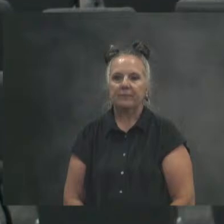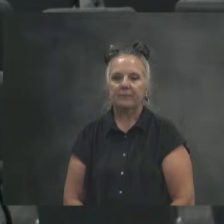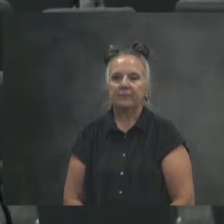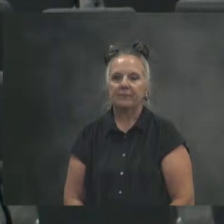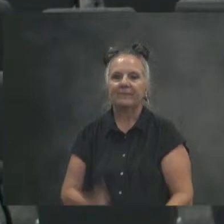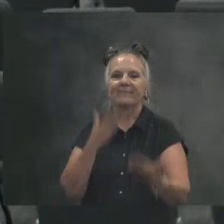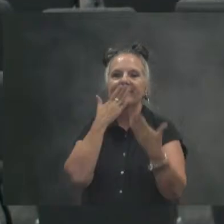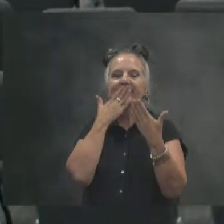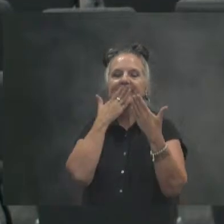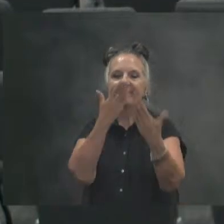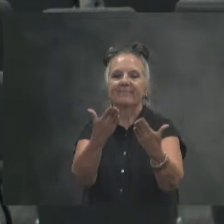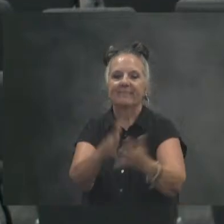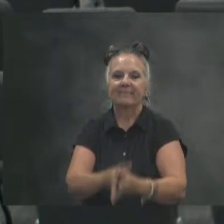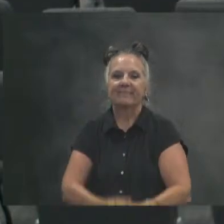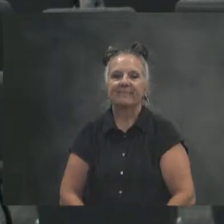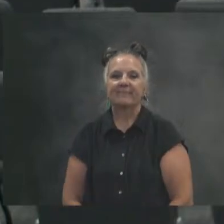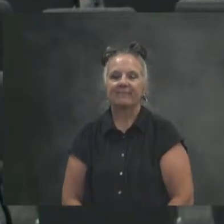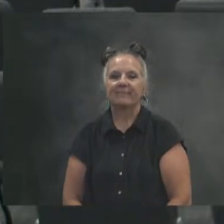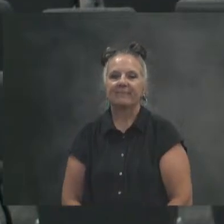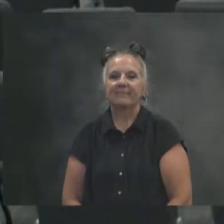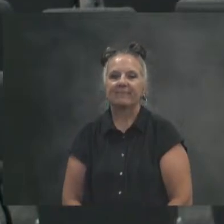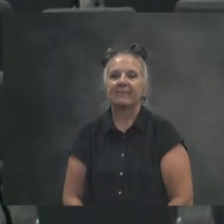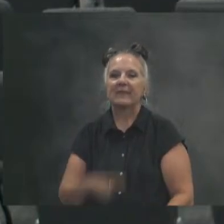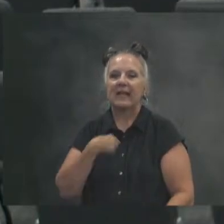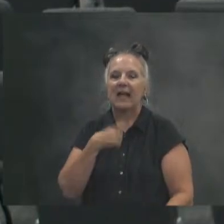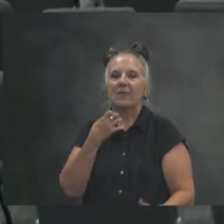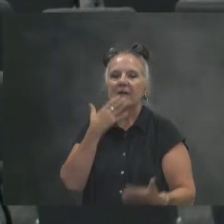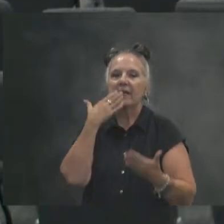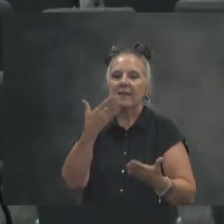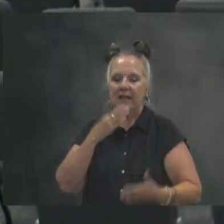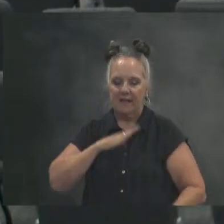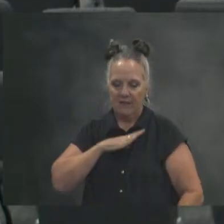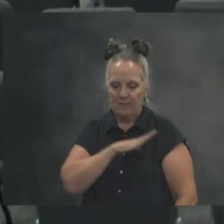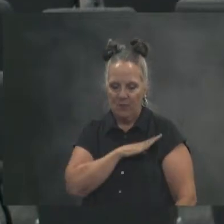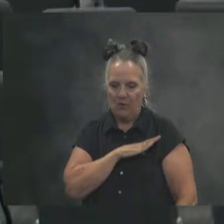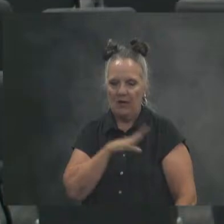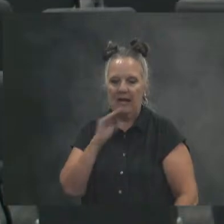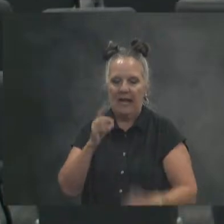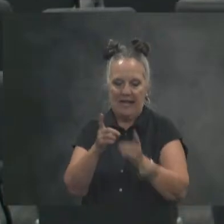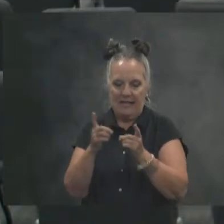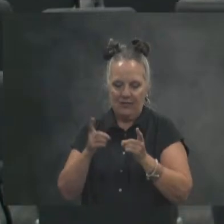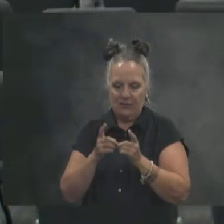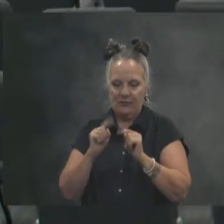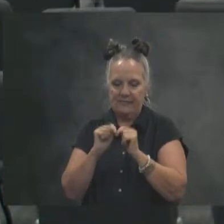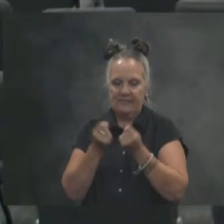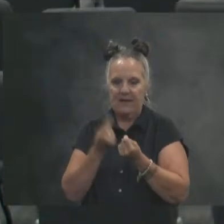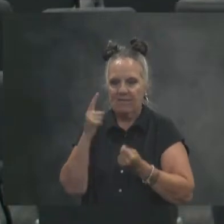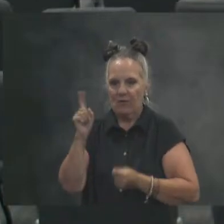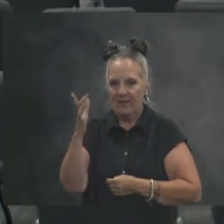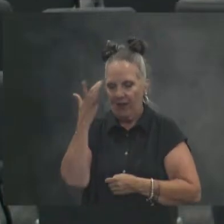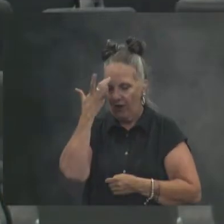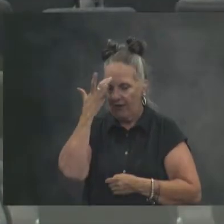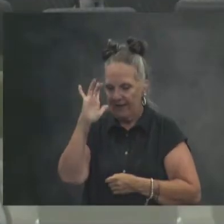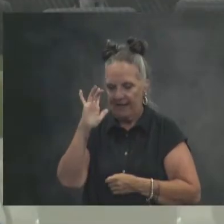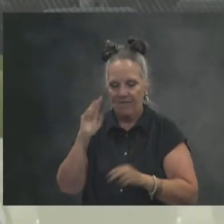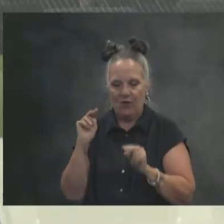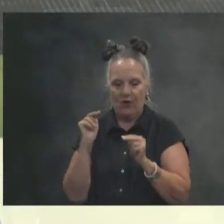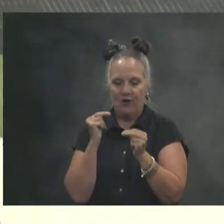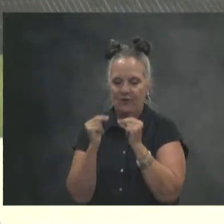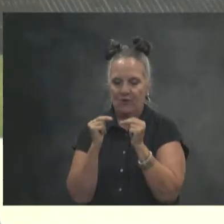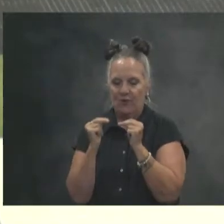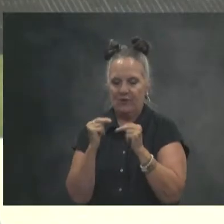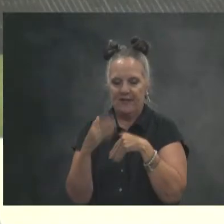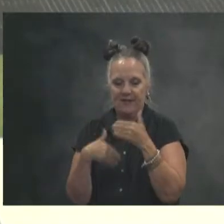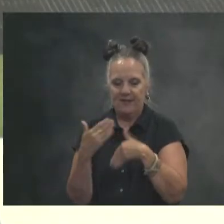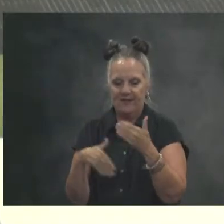Thank you. Thank you. I just wanted to take a moment to thank the board and the district team for their collaboration throughout the negotiation process. As you can see, we